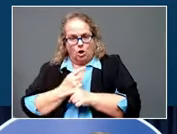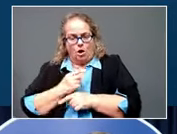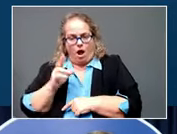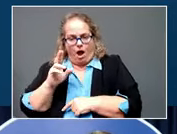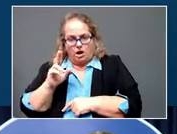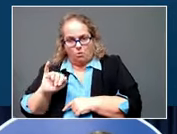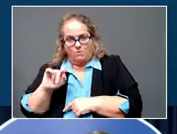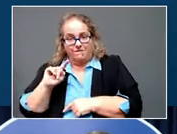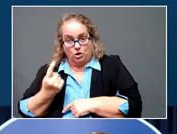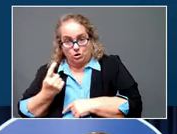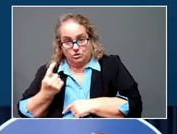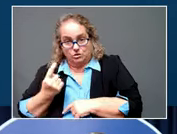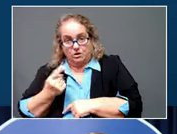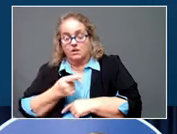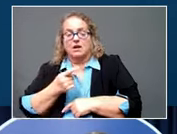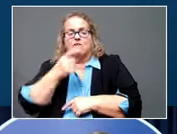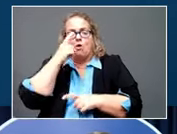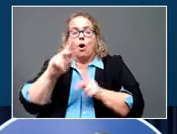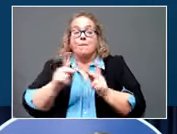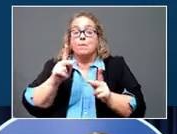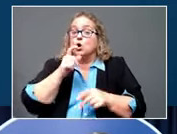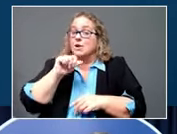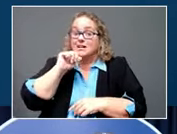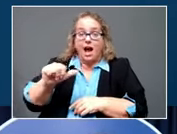for people who would not qualify for it. So you